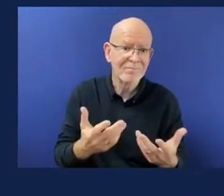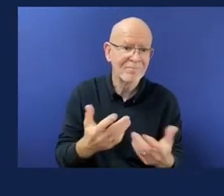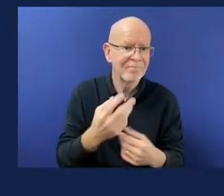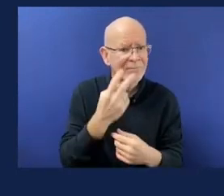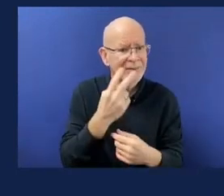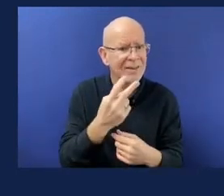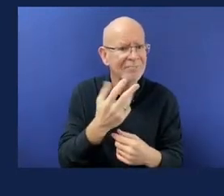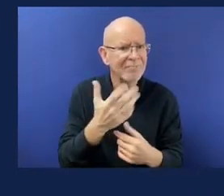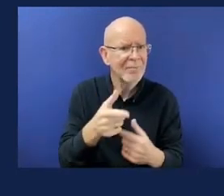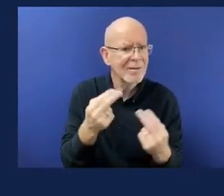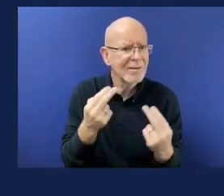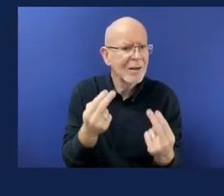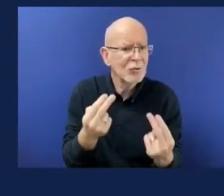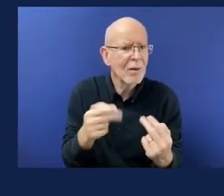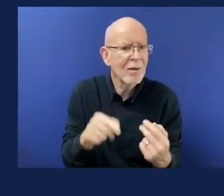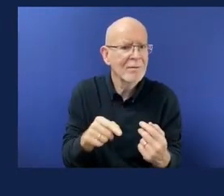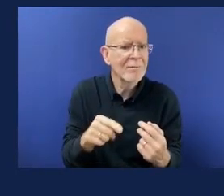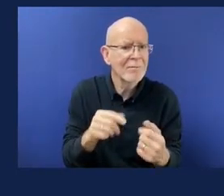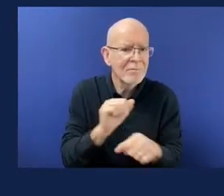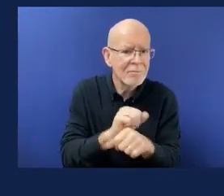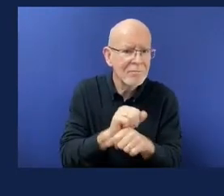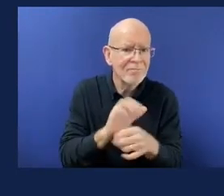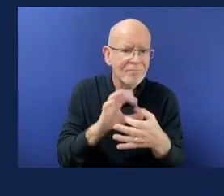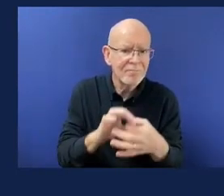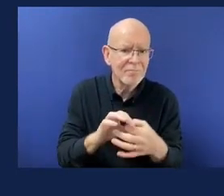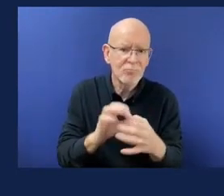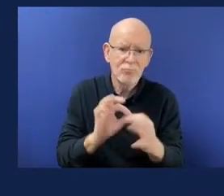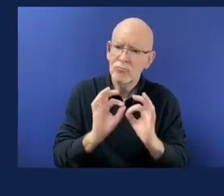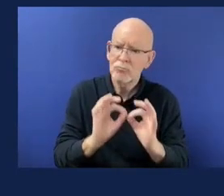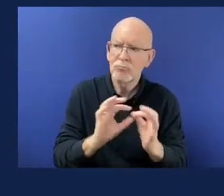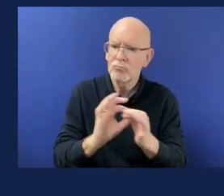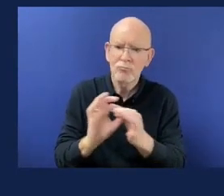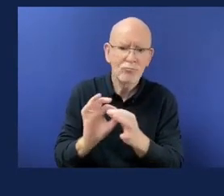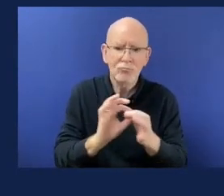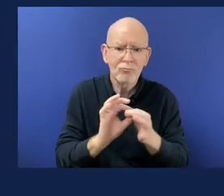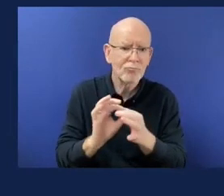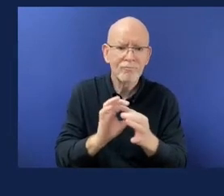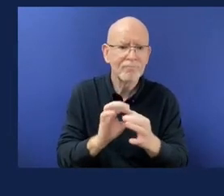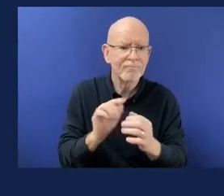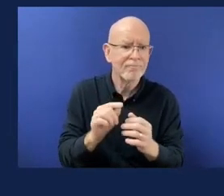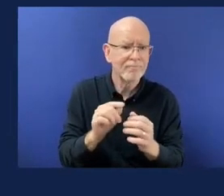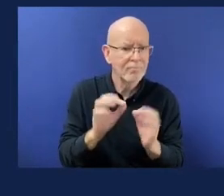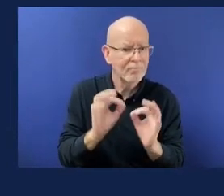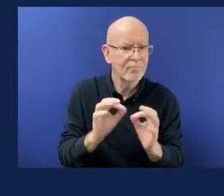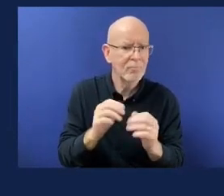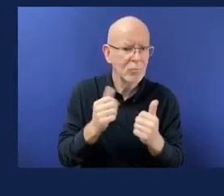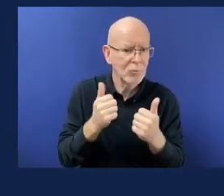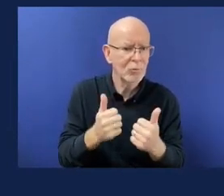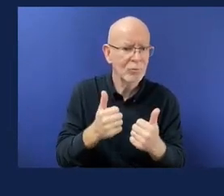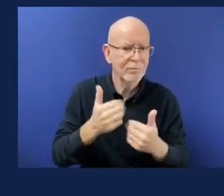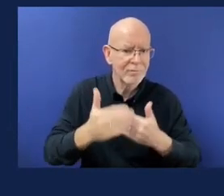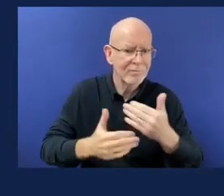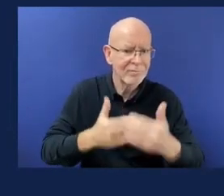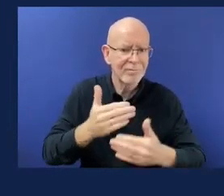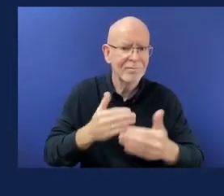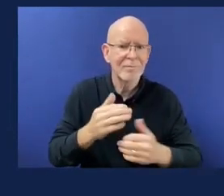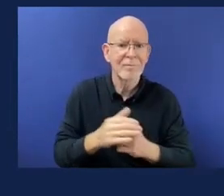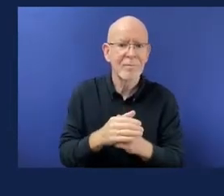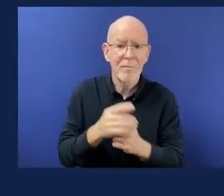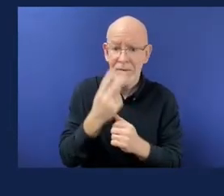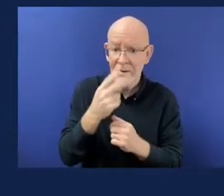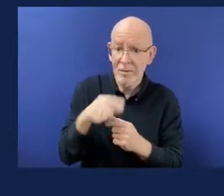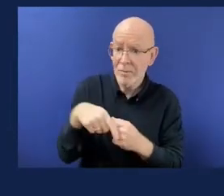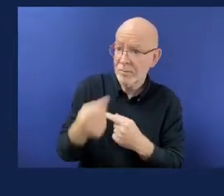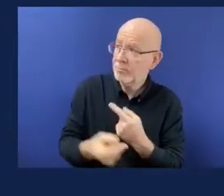The way that we identified potential risks and issues was through consultation with a wide range of stakeholders. We did carry